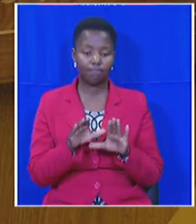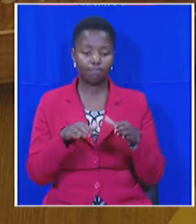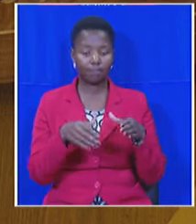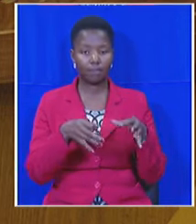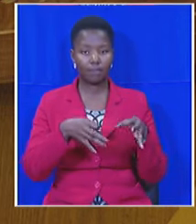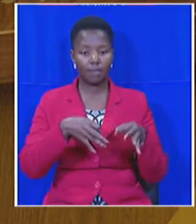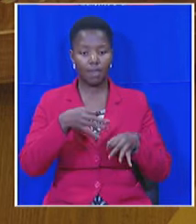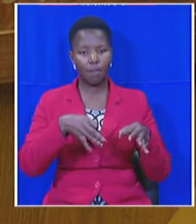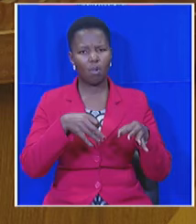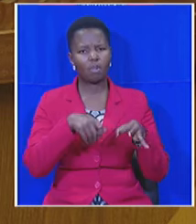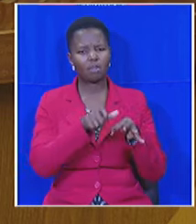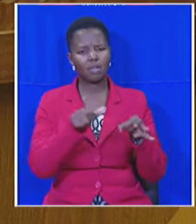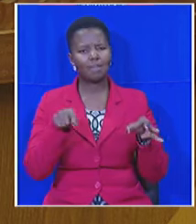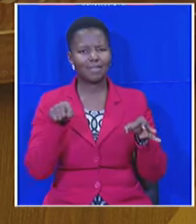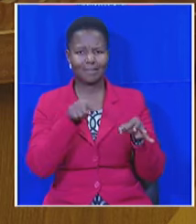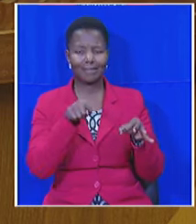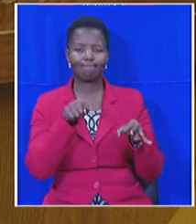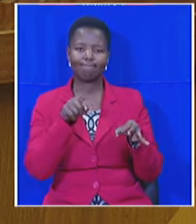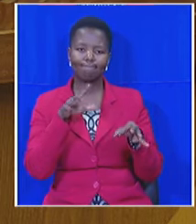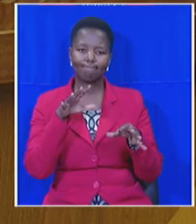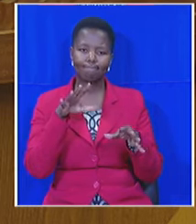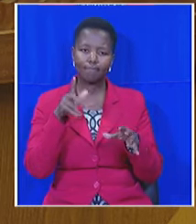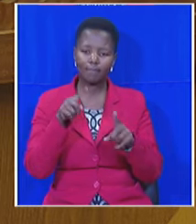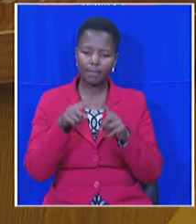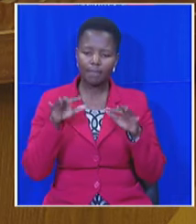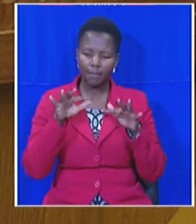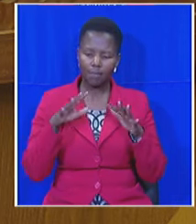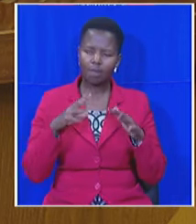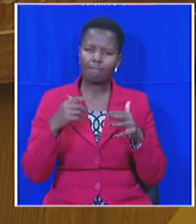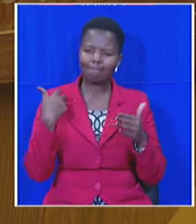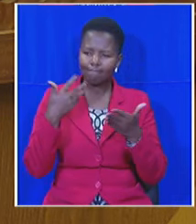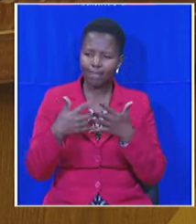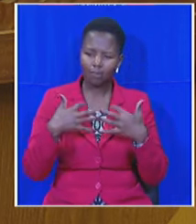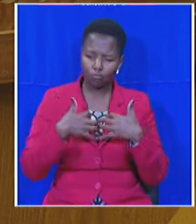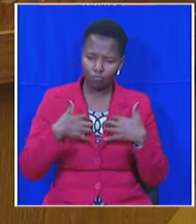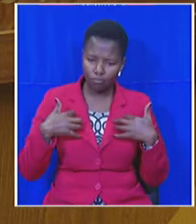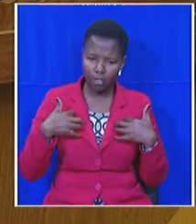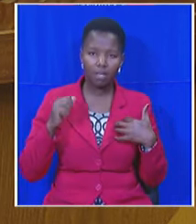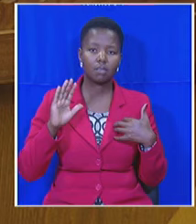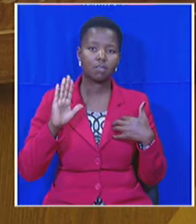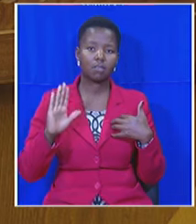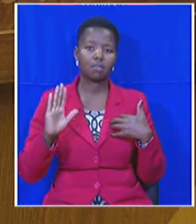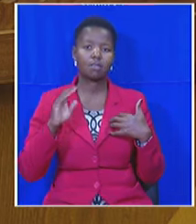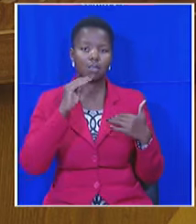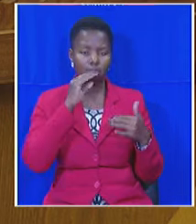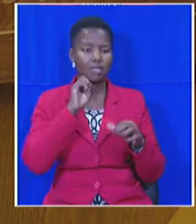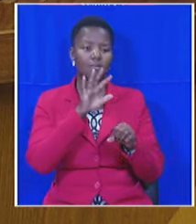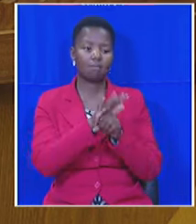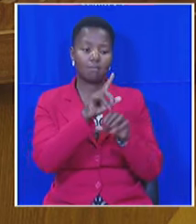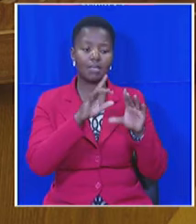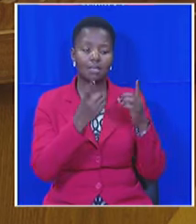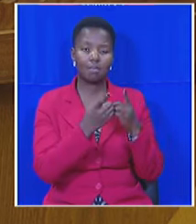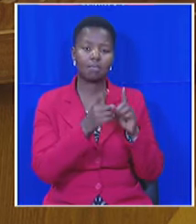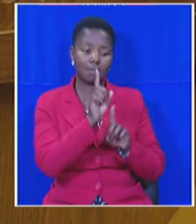and frustrations of this nation hinge on the success or failure of this department. The reason